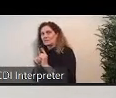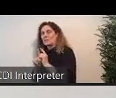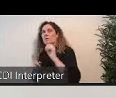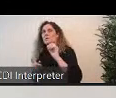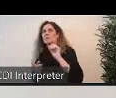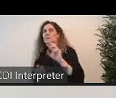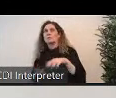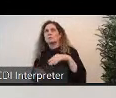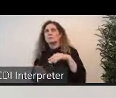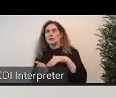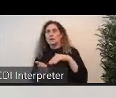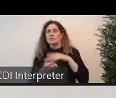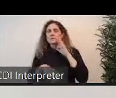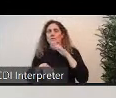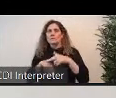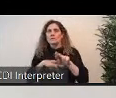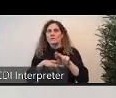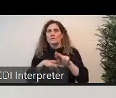health departments.